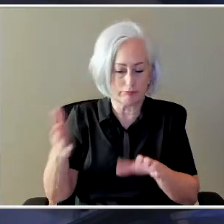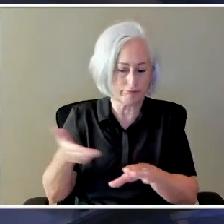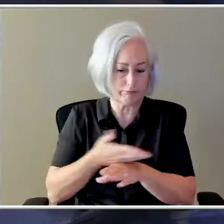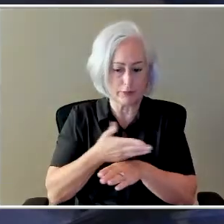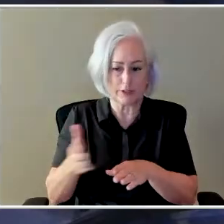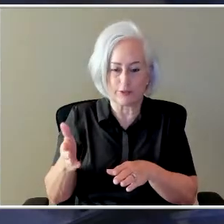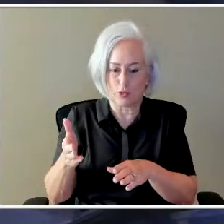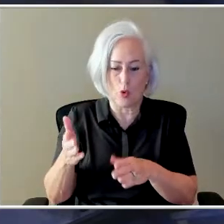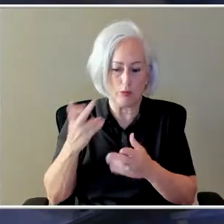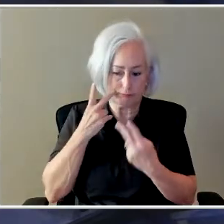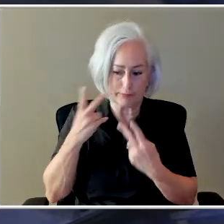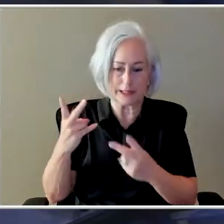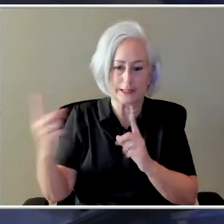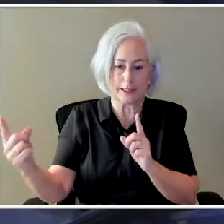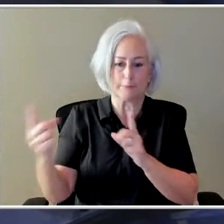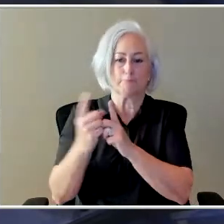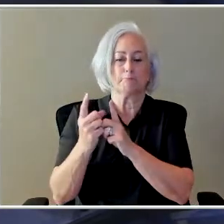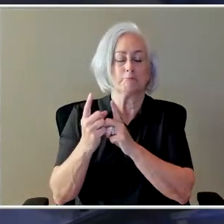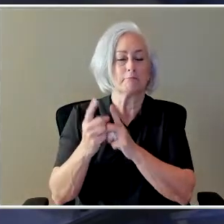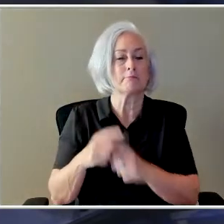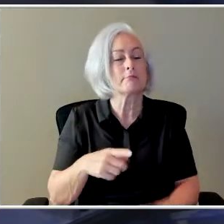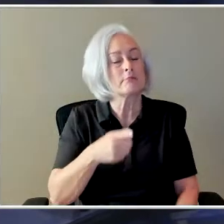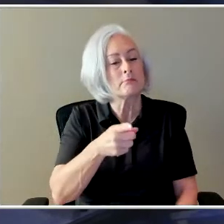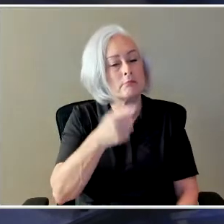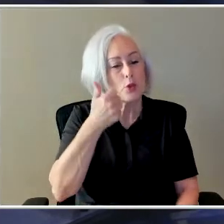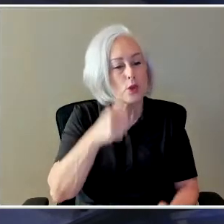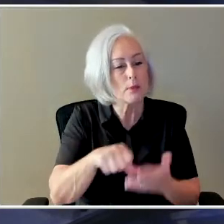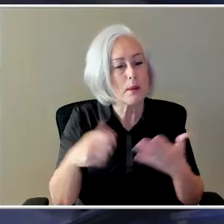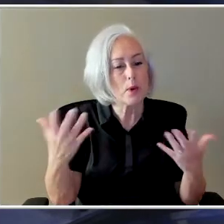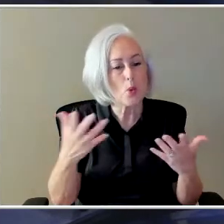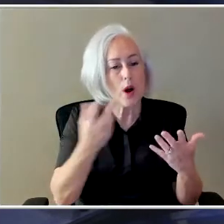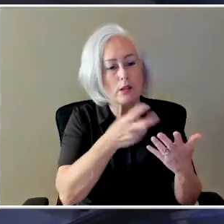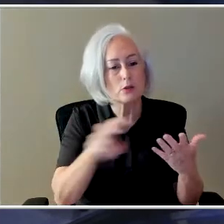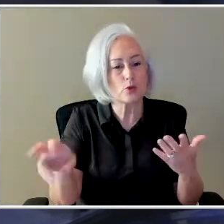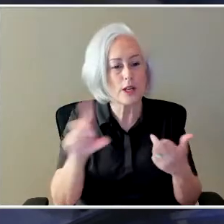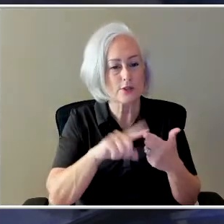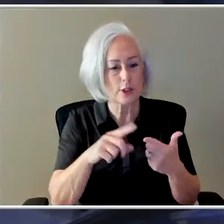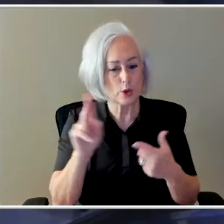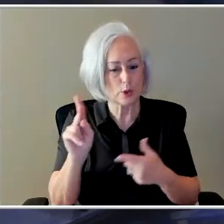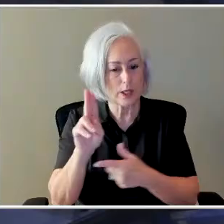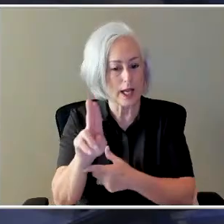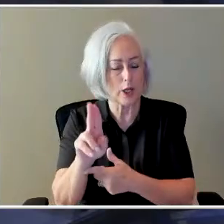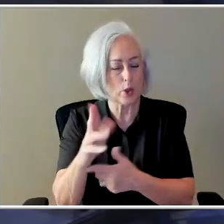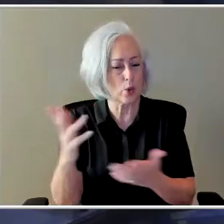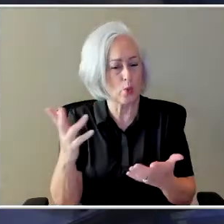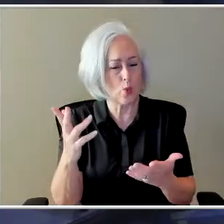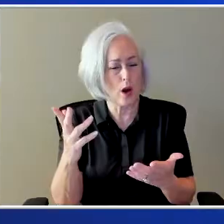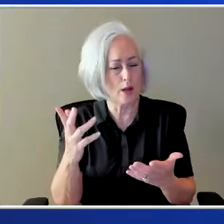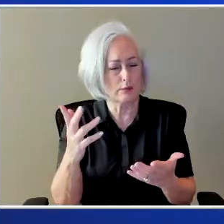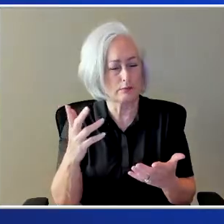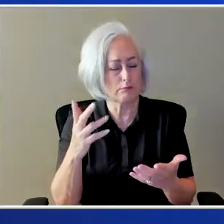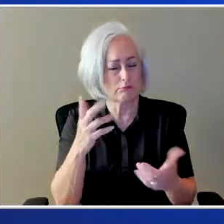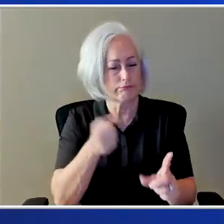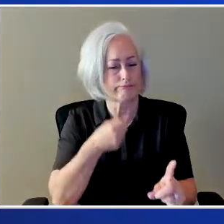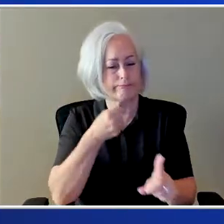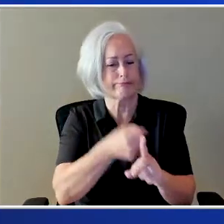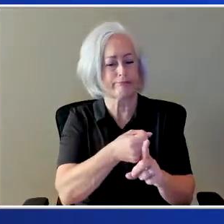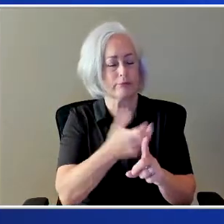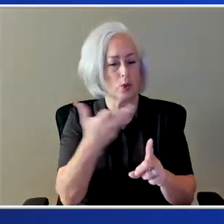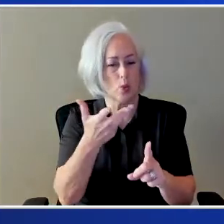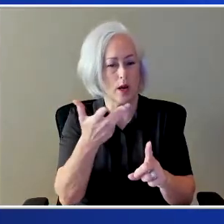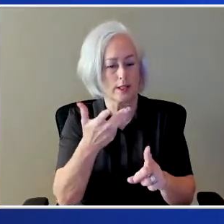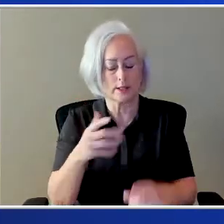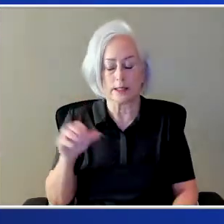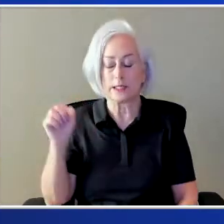the transfer to the health system? You said just the idea of it really hit you hard. It did. When they started talking